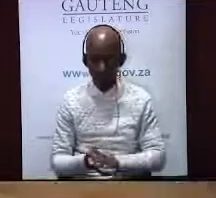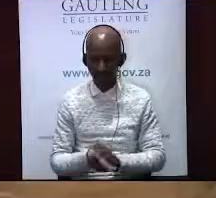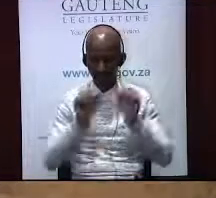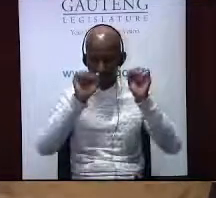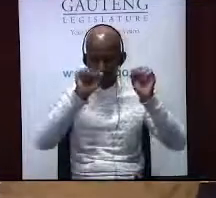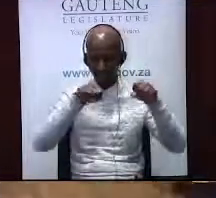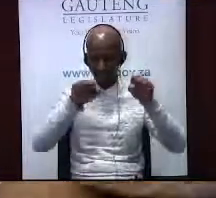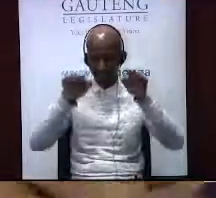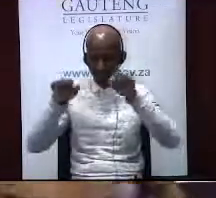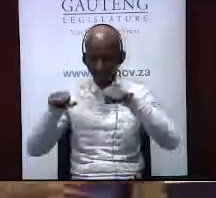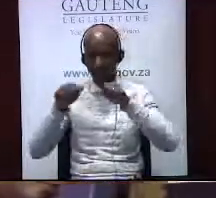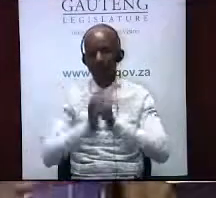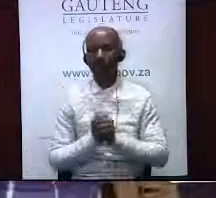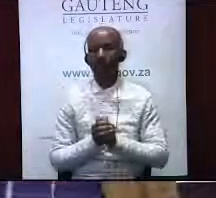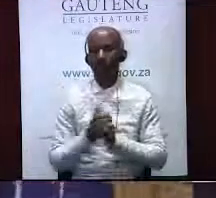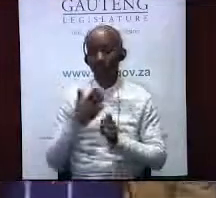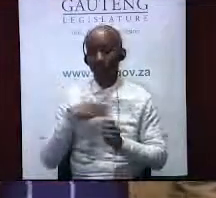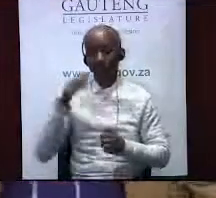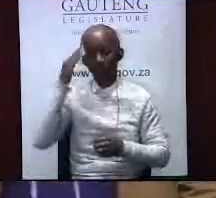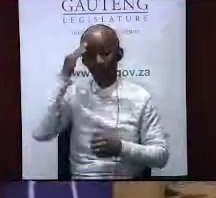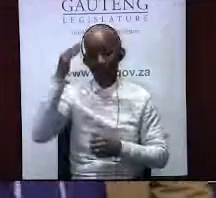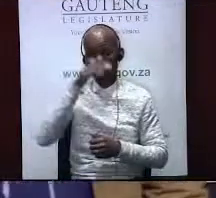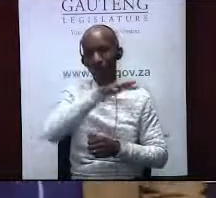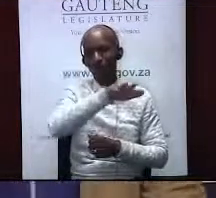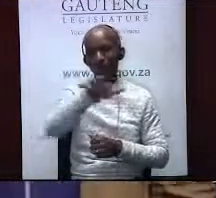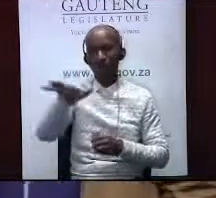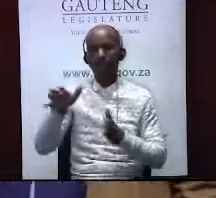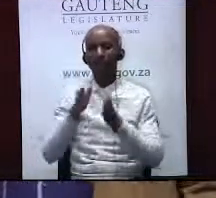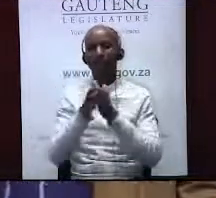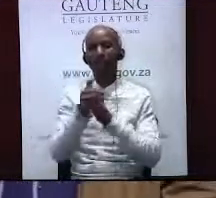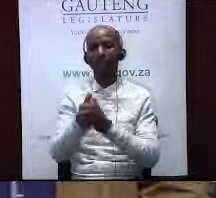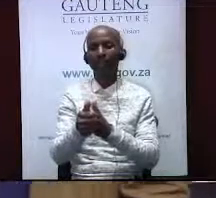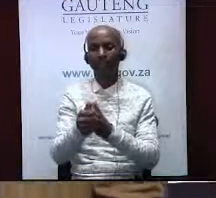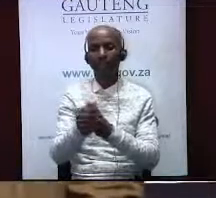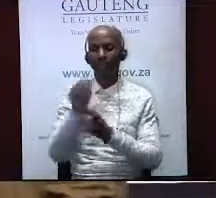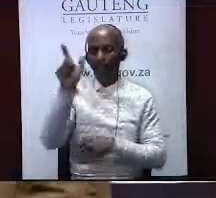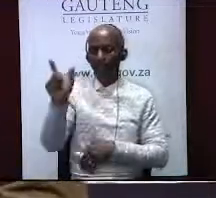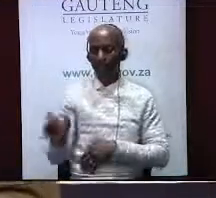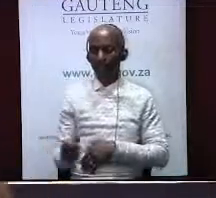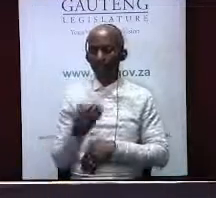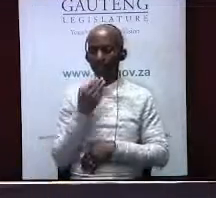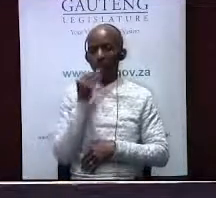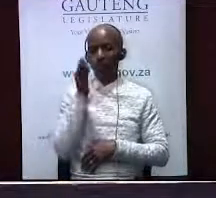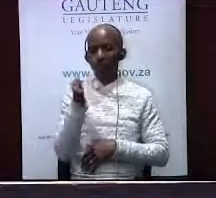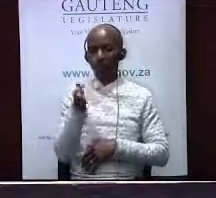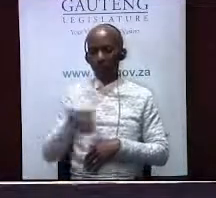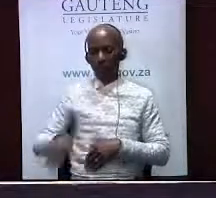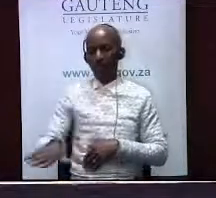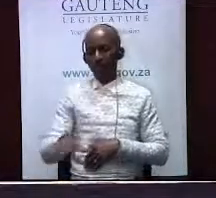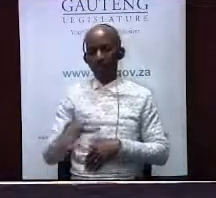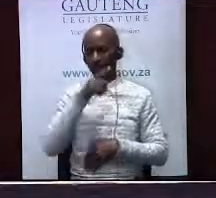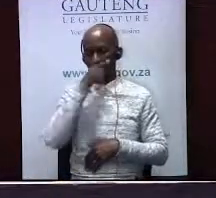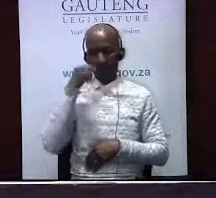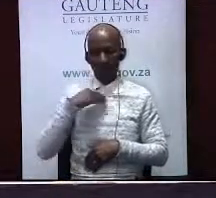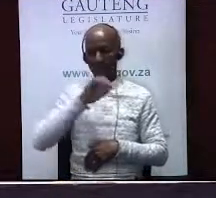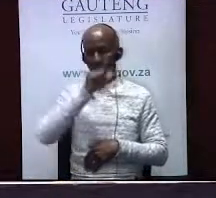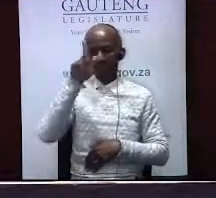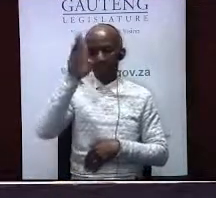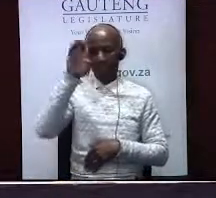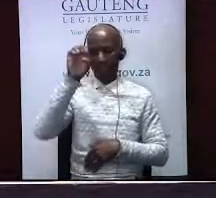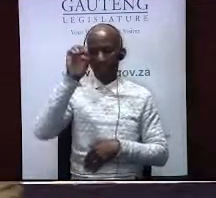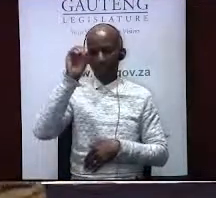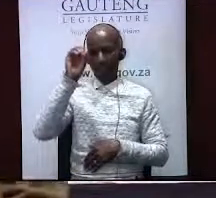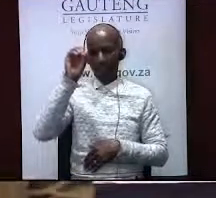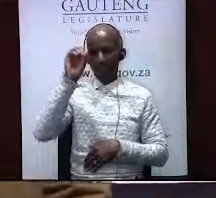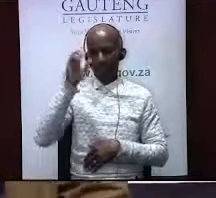Hallelujah. I'd like to greet all the leaders and every person who's in this place. My name is Lebohang